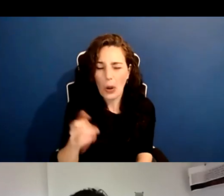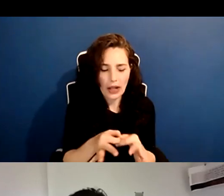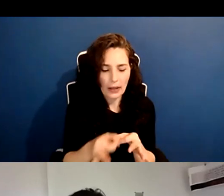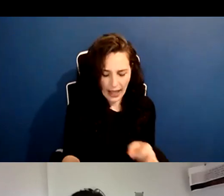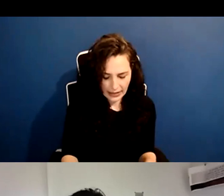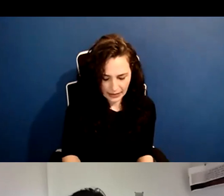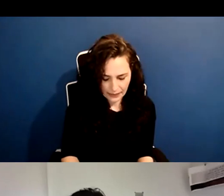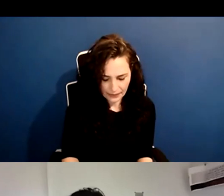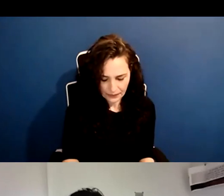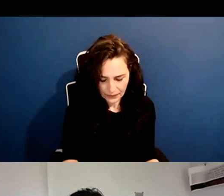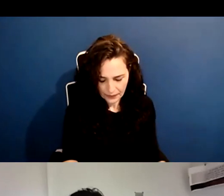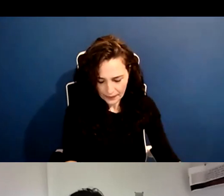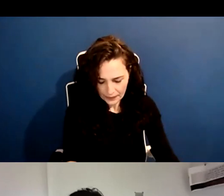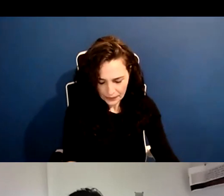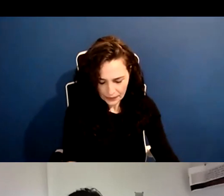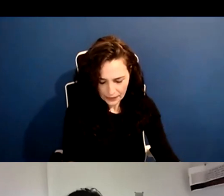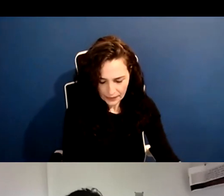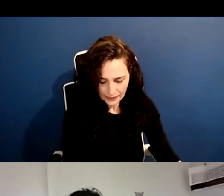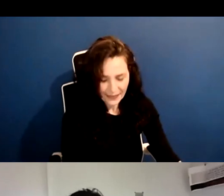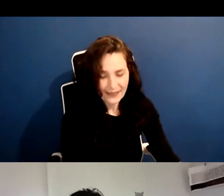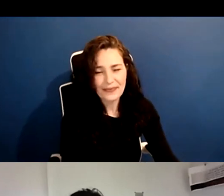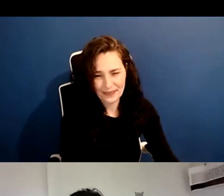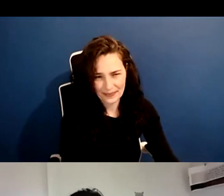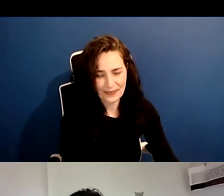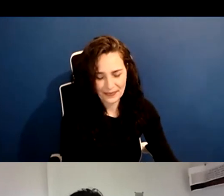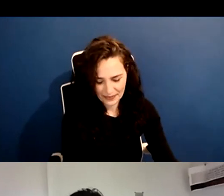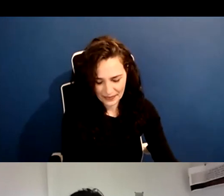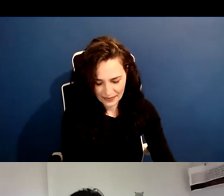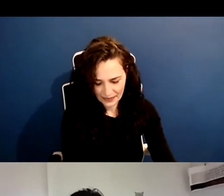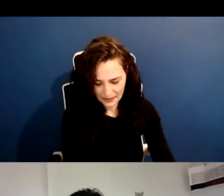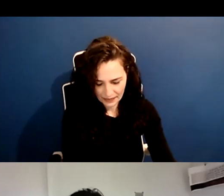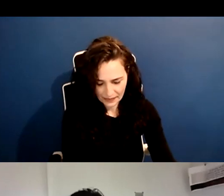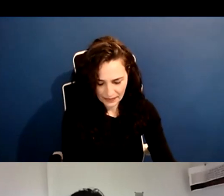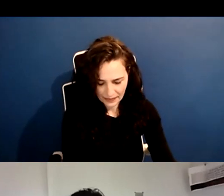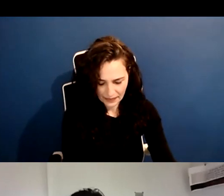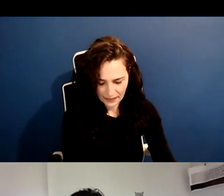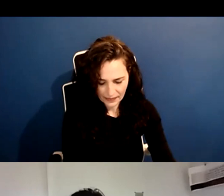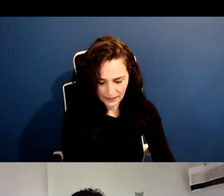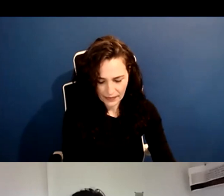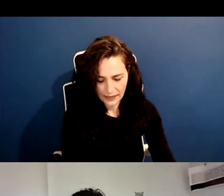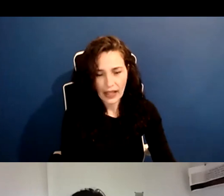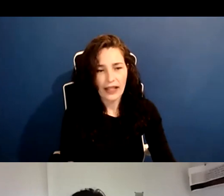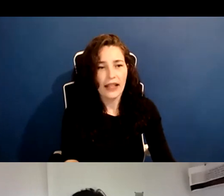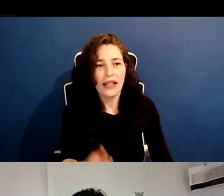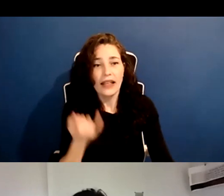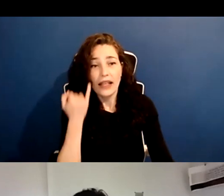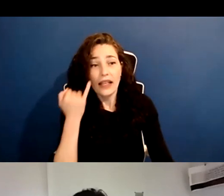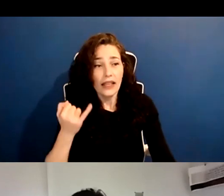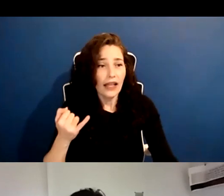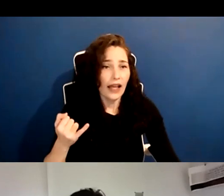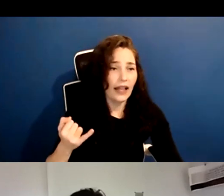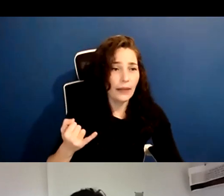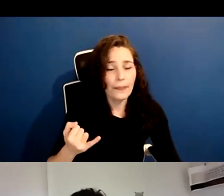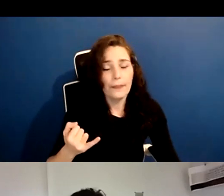time. So thank you all, and it'll be an available recording if you have to leave. Let's talk